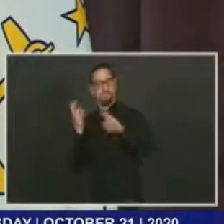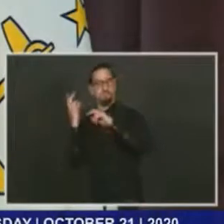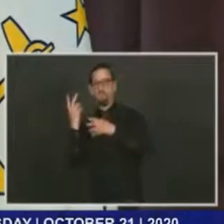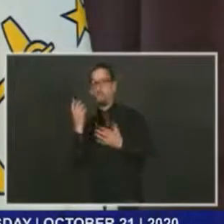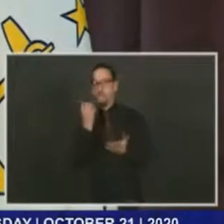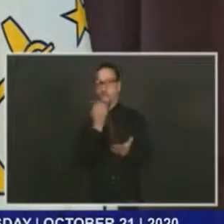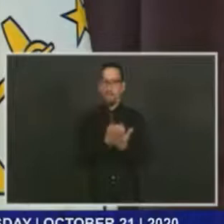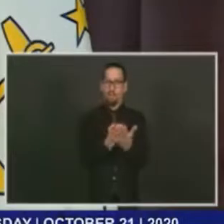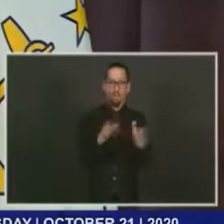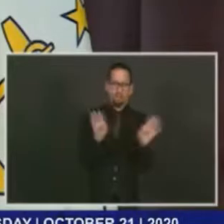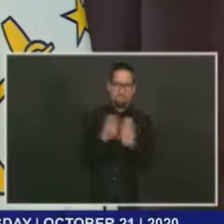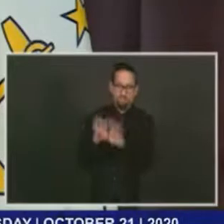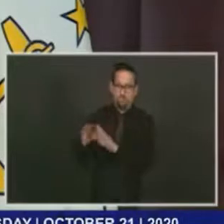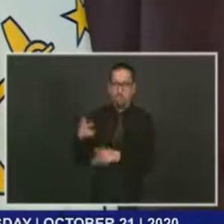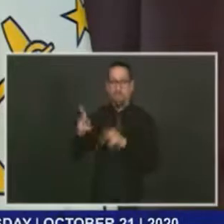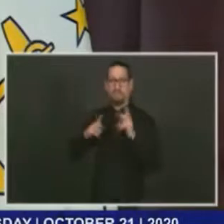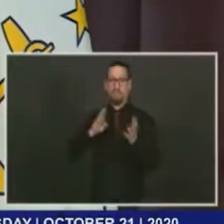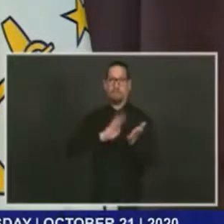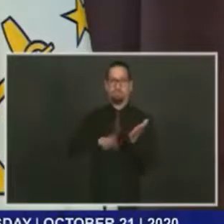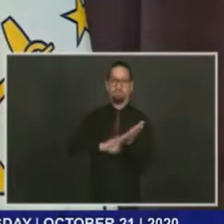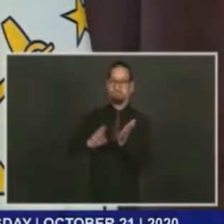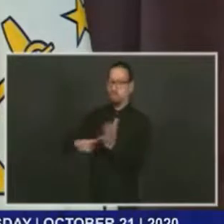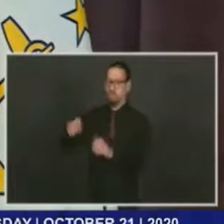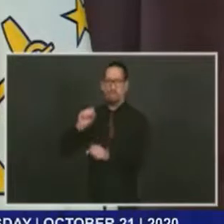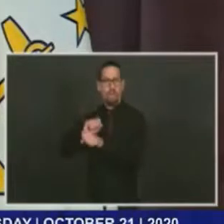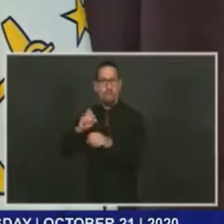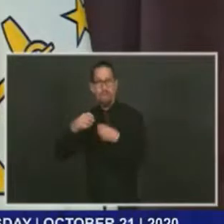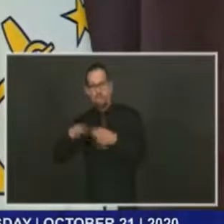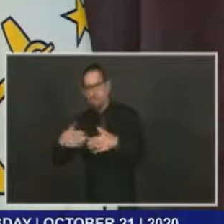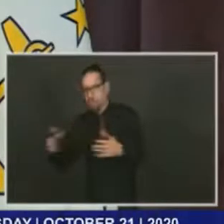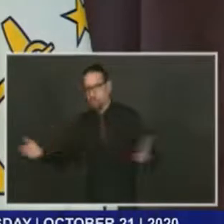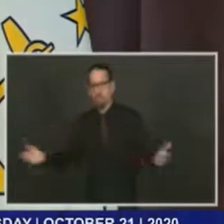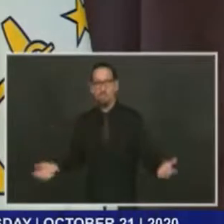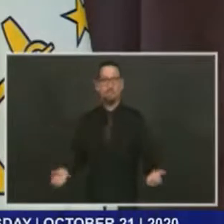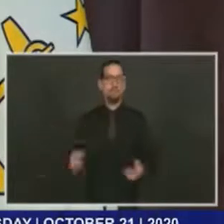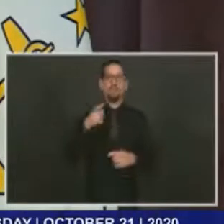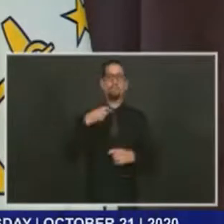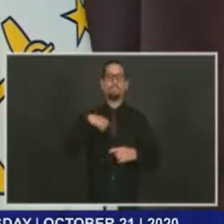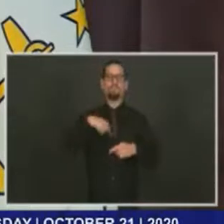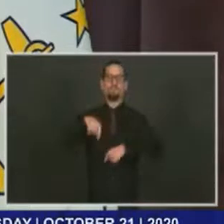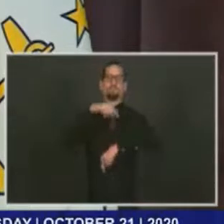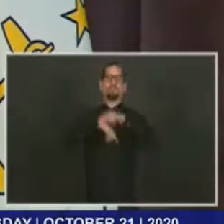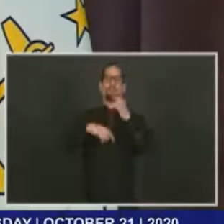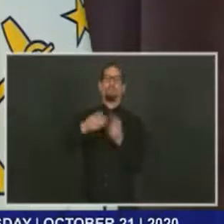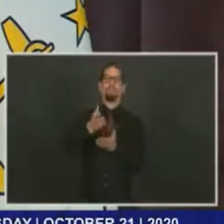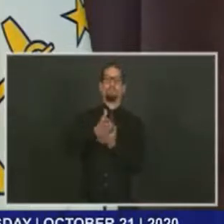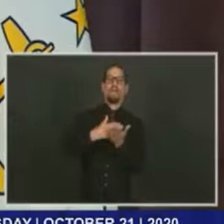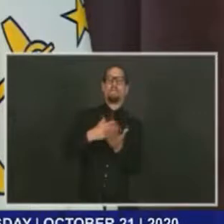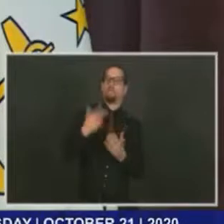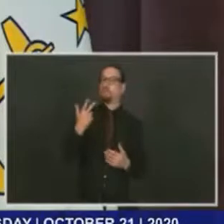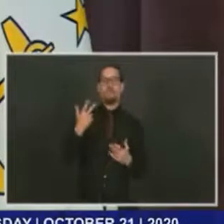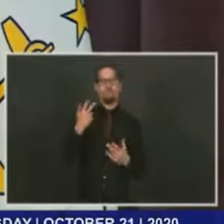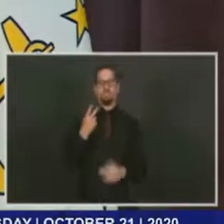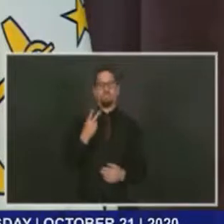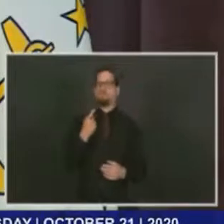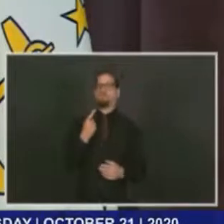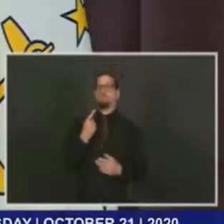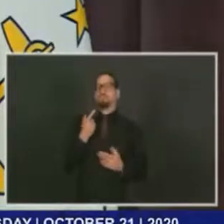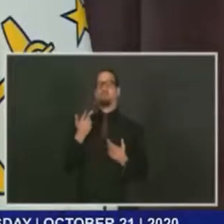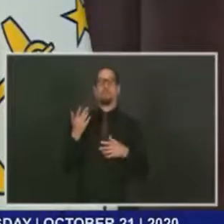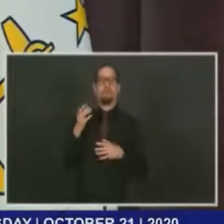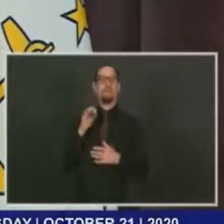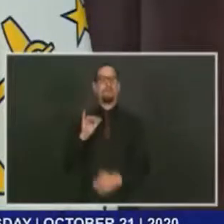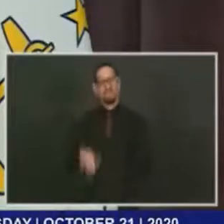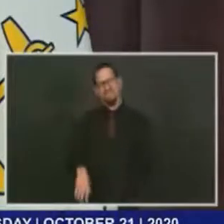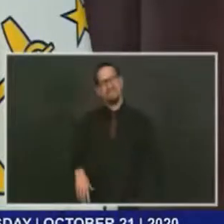because we're going to have to throttle back on the economy. So, of course, you're free to do it, but it's selfish and it's wrong. And I don't think